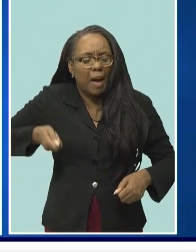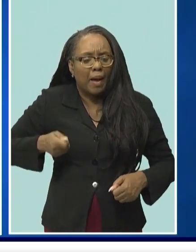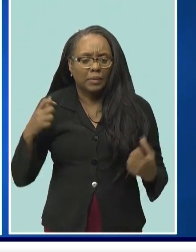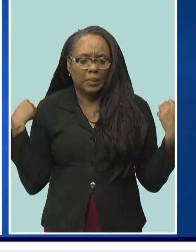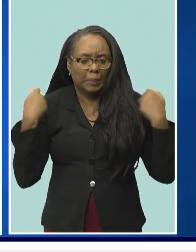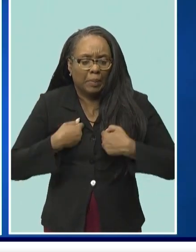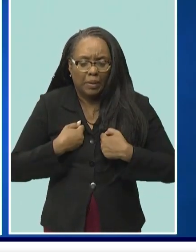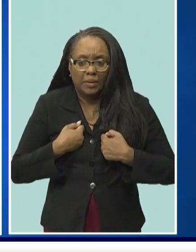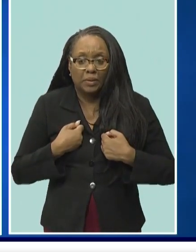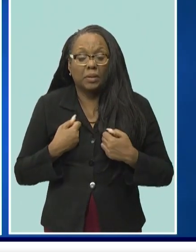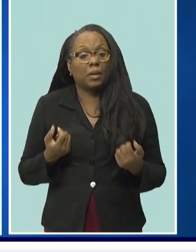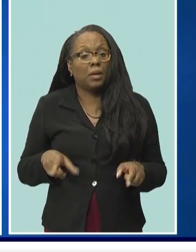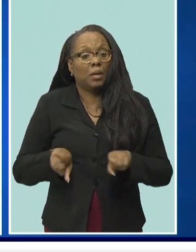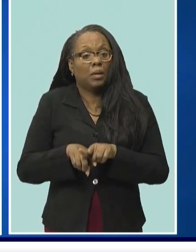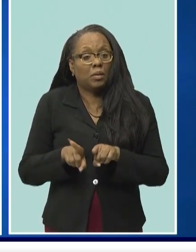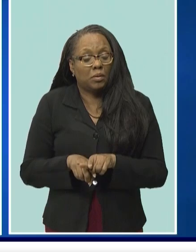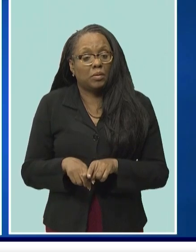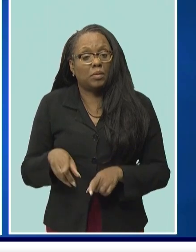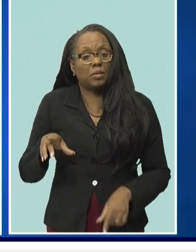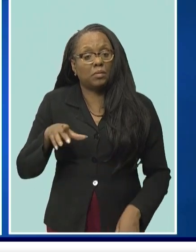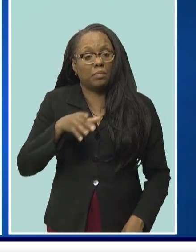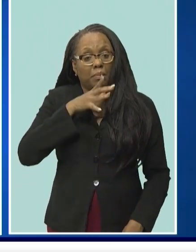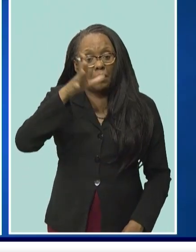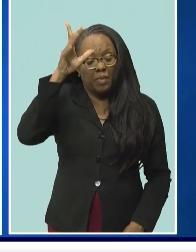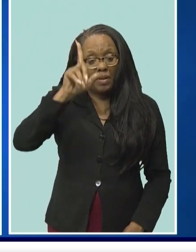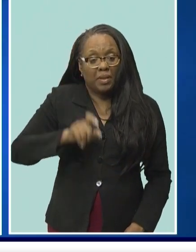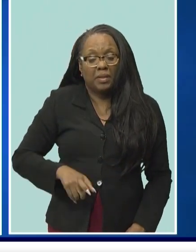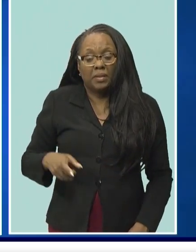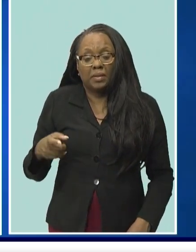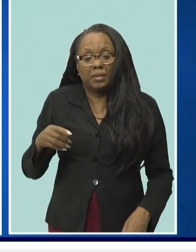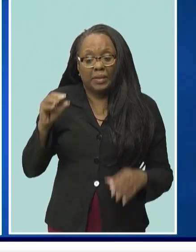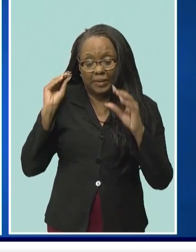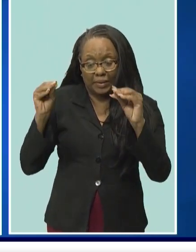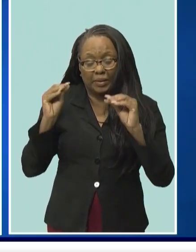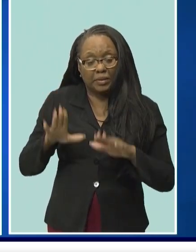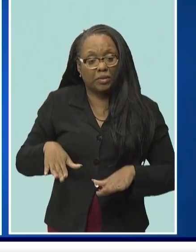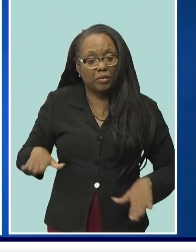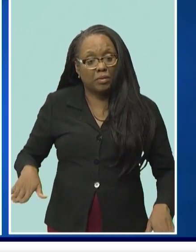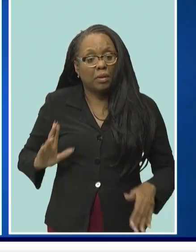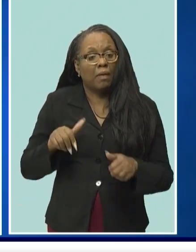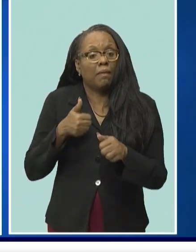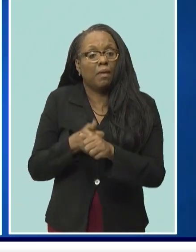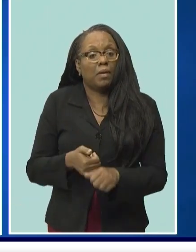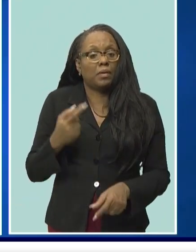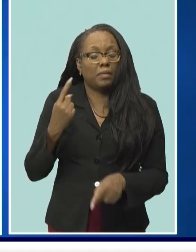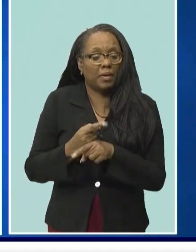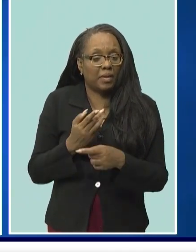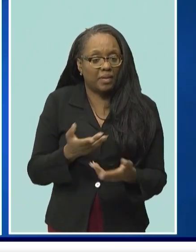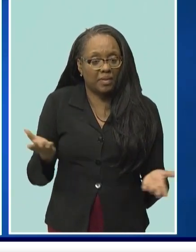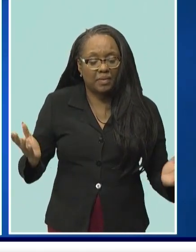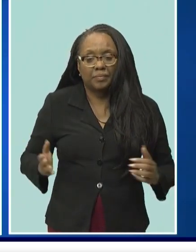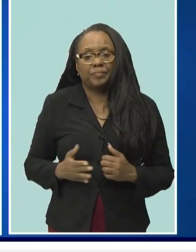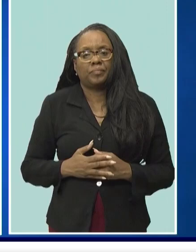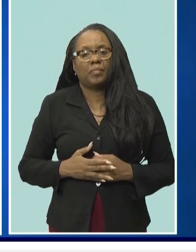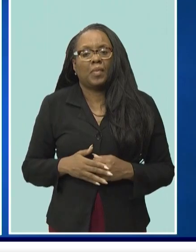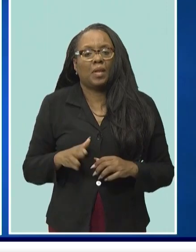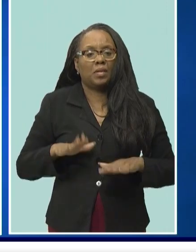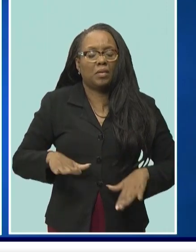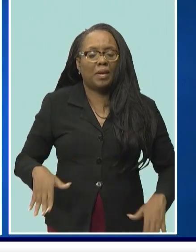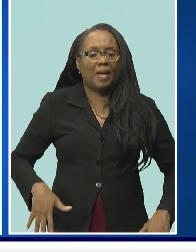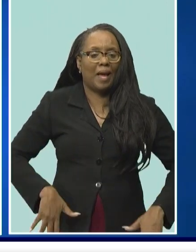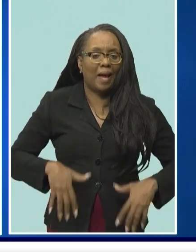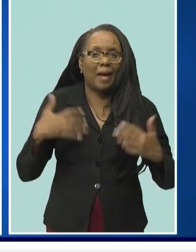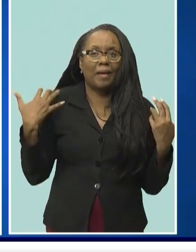parents should beseech their children to follow the right path. Students need to be taught how to employ effective anger and